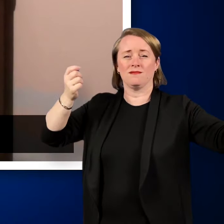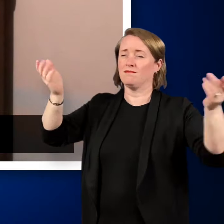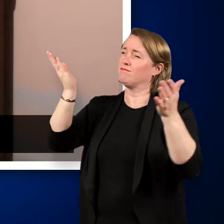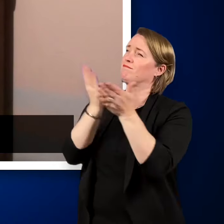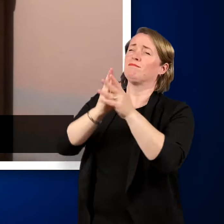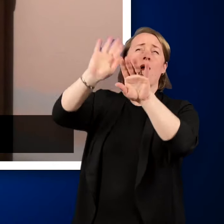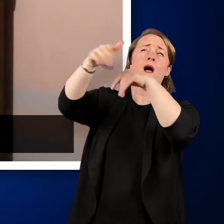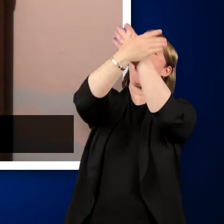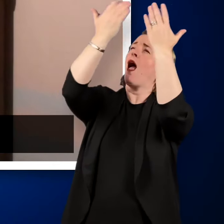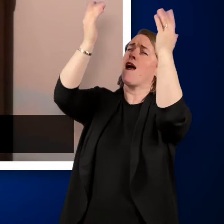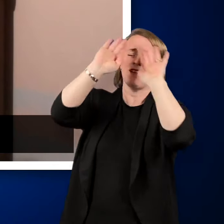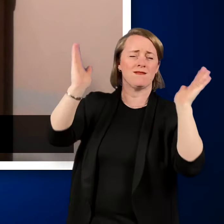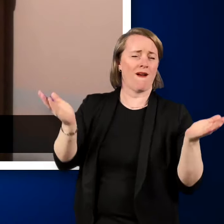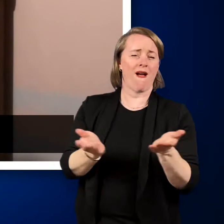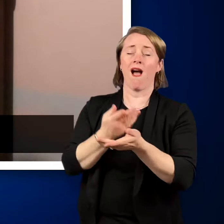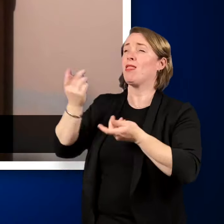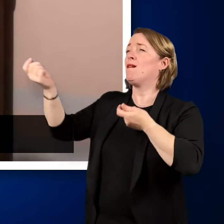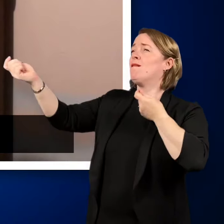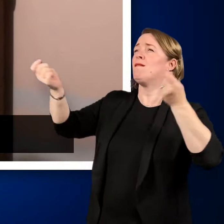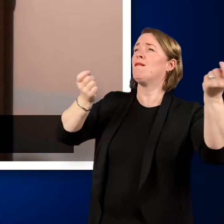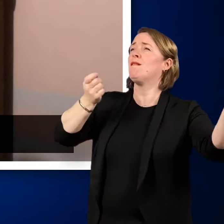the Lord of heaven.